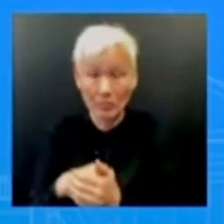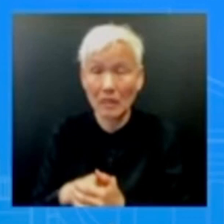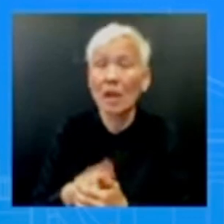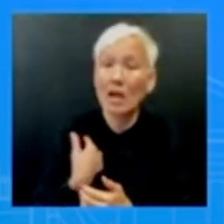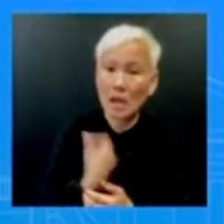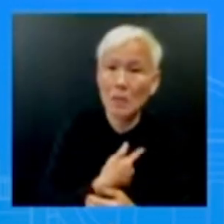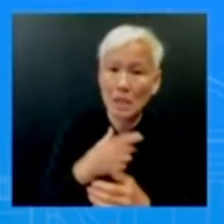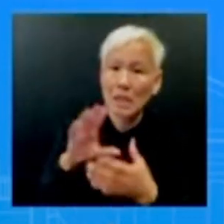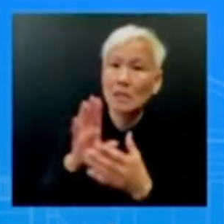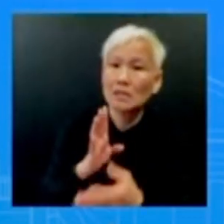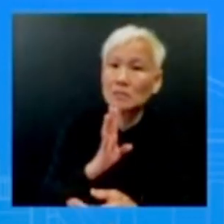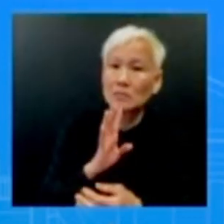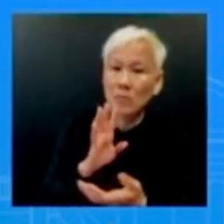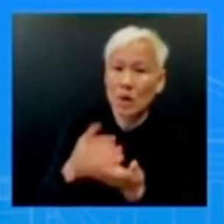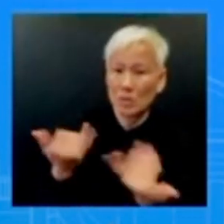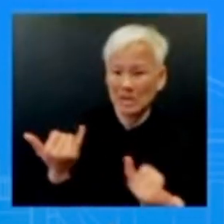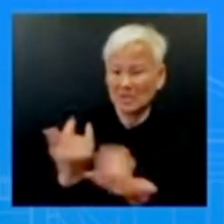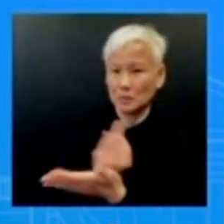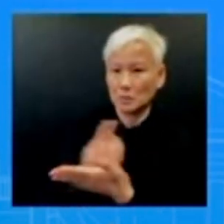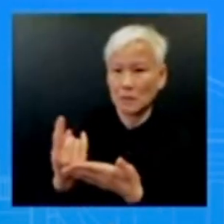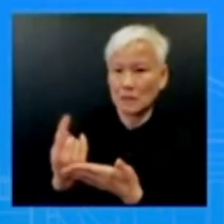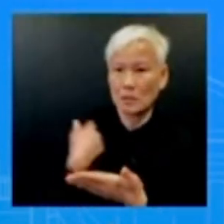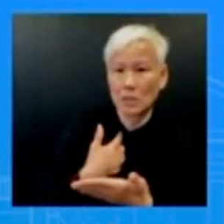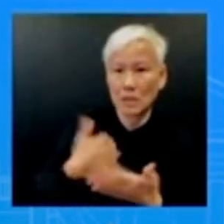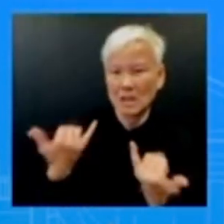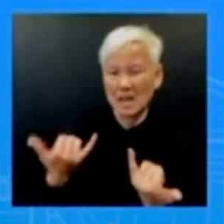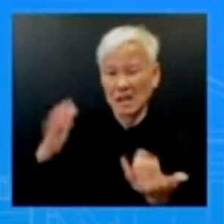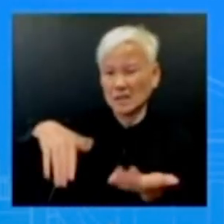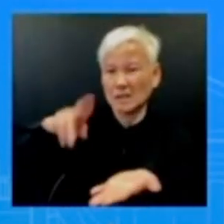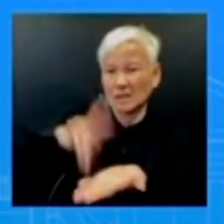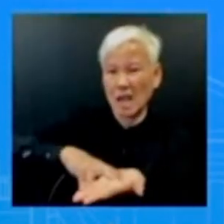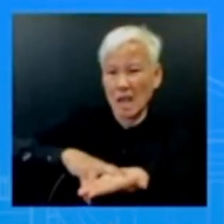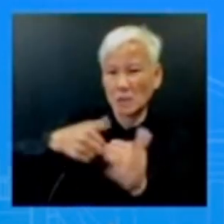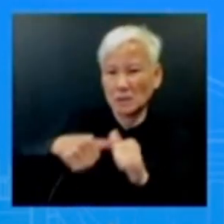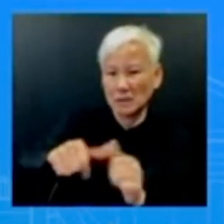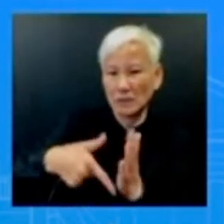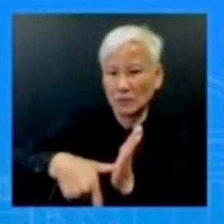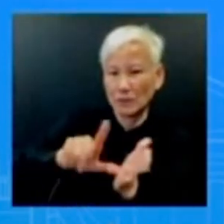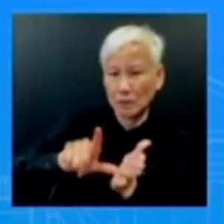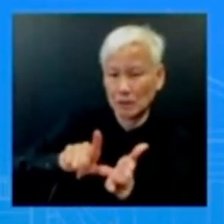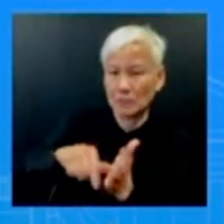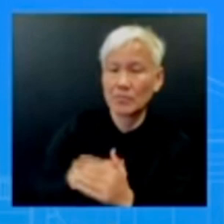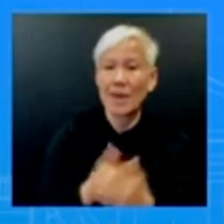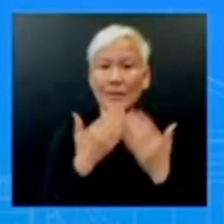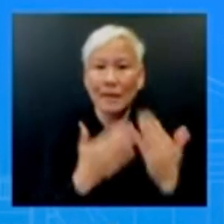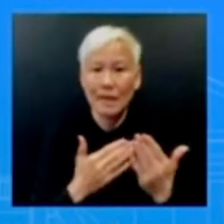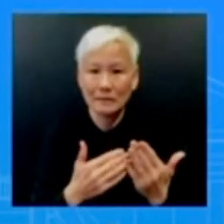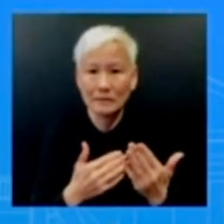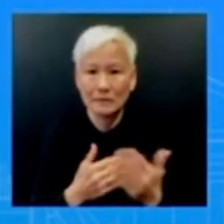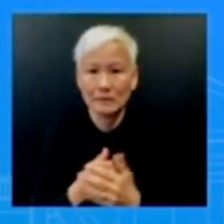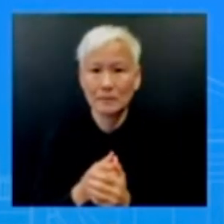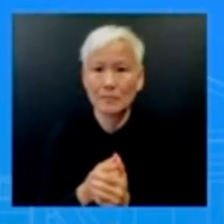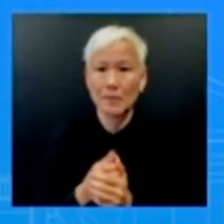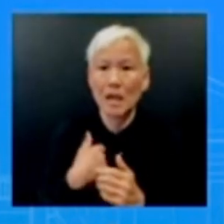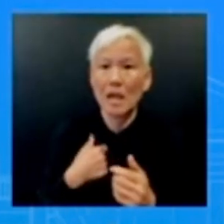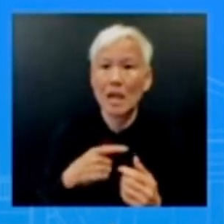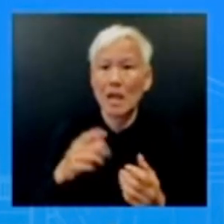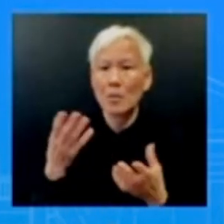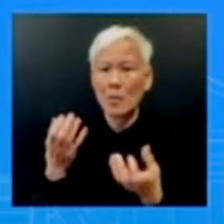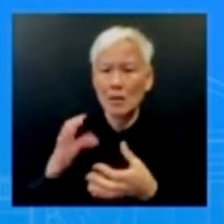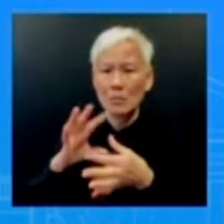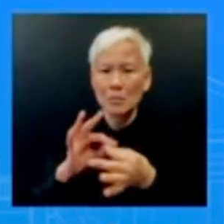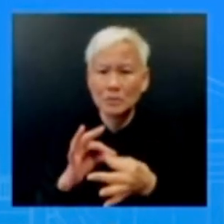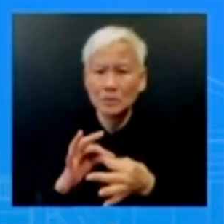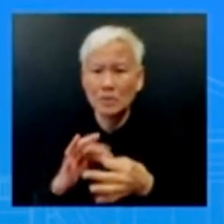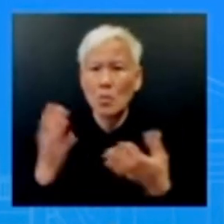time or next actions. Thanks, Karine. And I'll join Zeke in what he said earlier. What does the White House